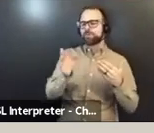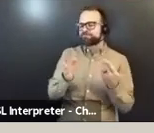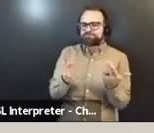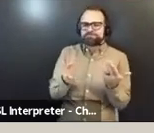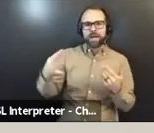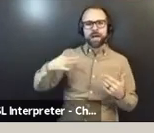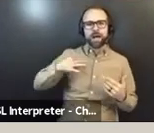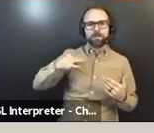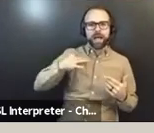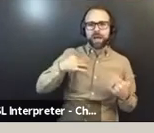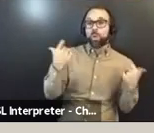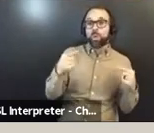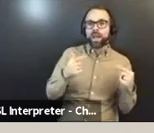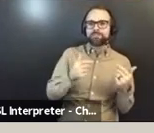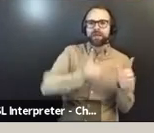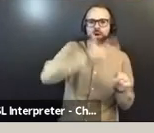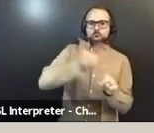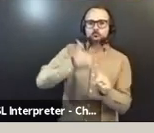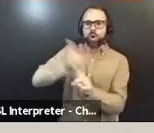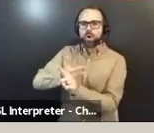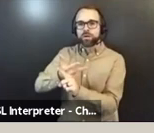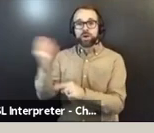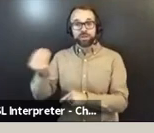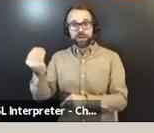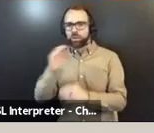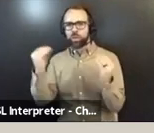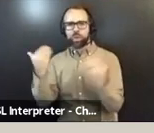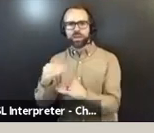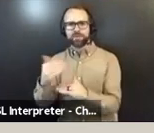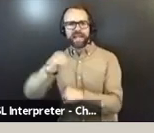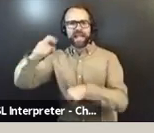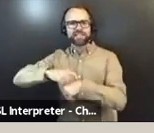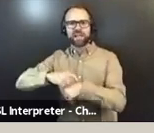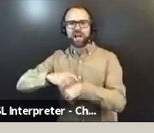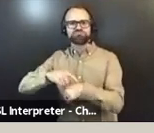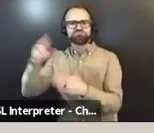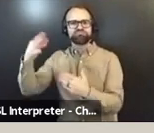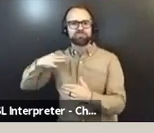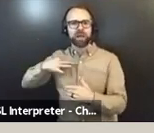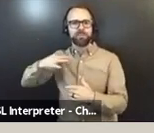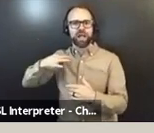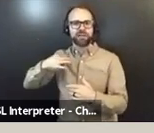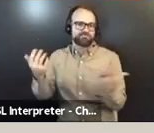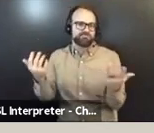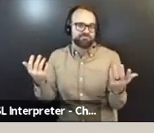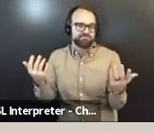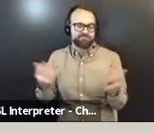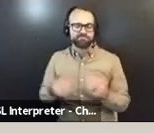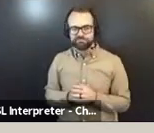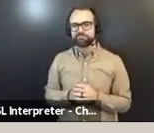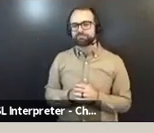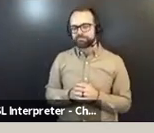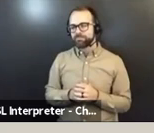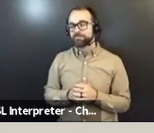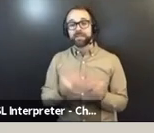apply every quarter. Ontario doesn't have that many. You can apply any time of the year you like. So yeah. Okay. Thank you.